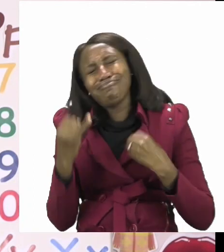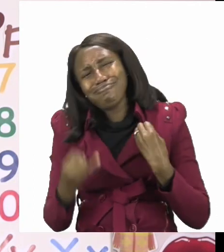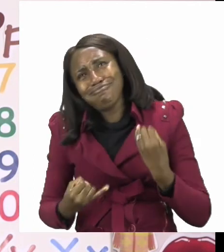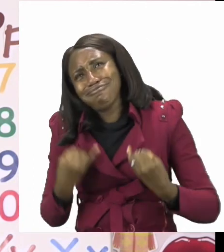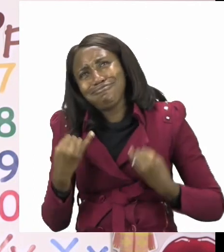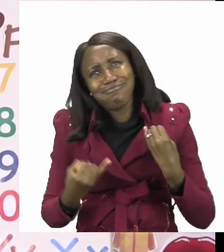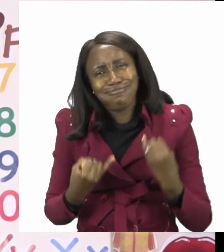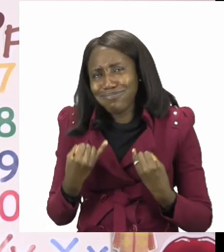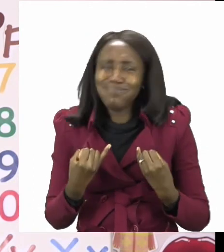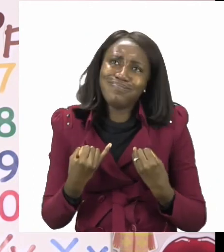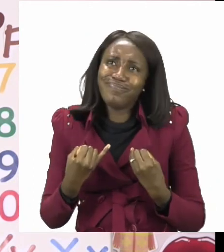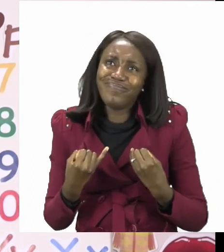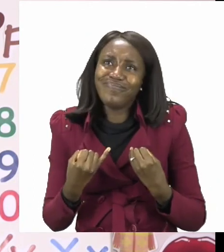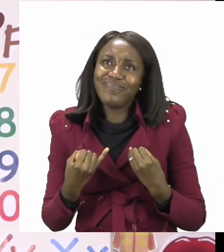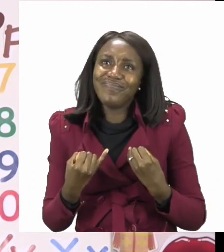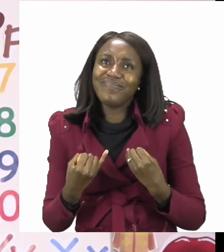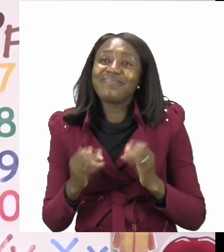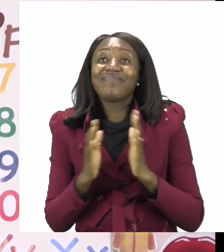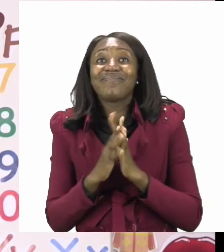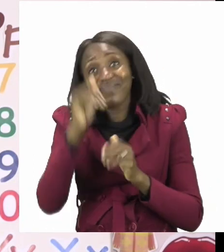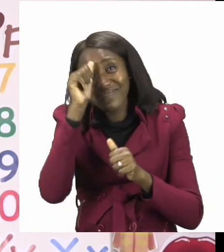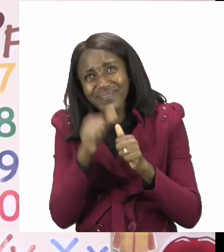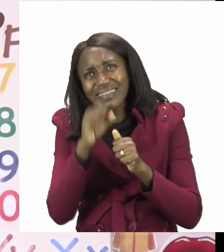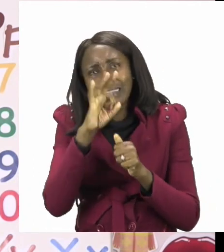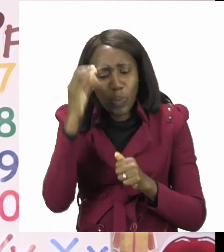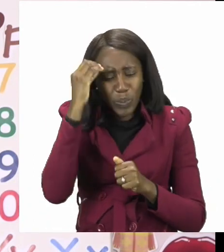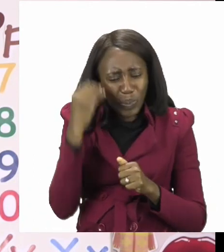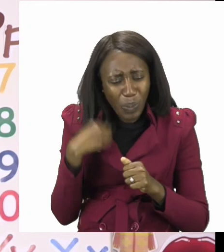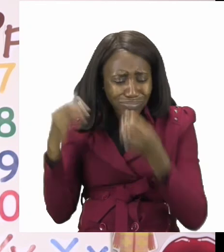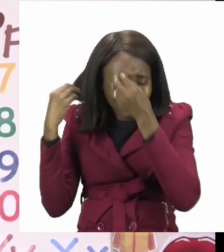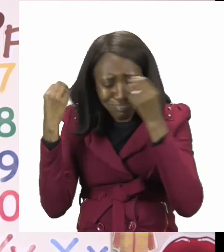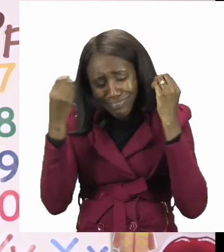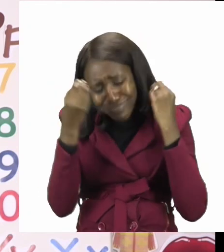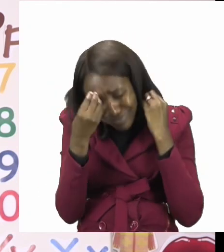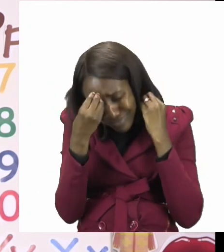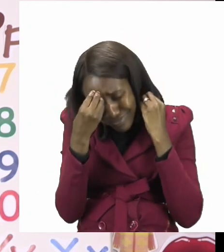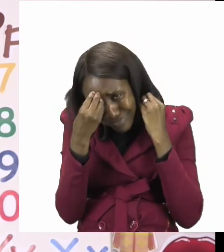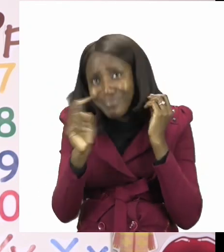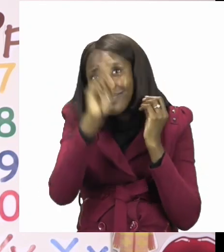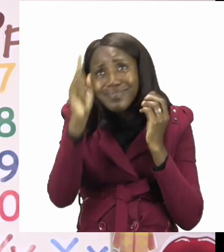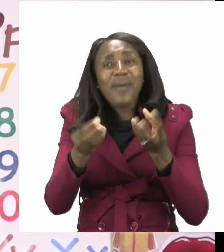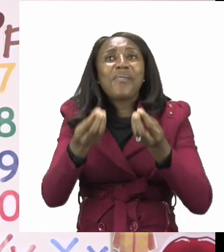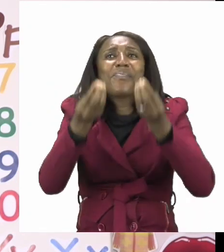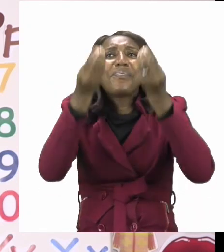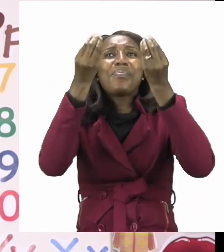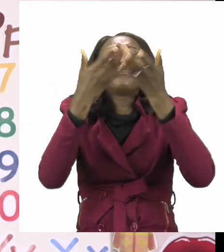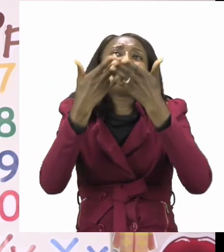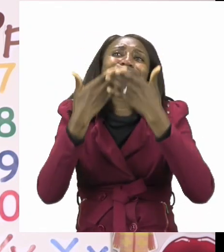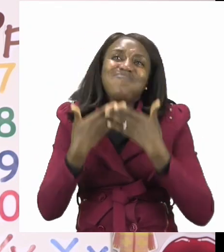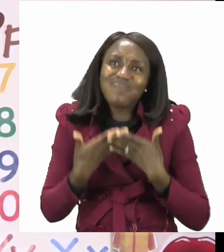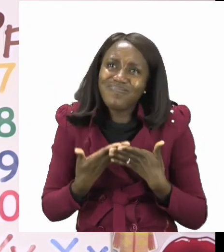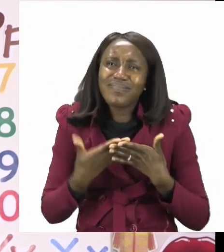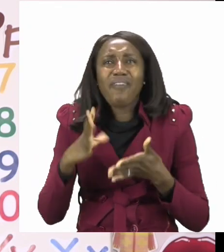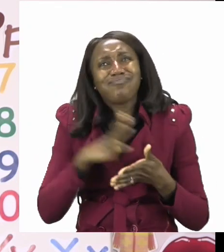I know I did. Remember, if you don't know what to do or you're not sure, that's okay. You